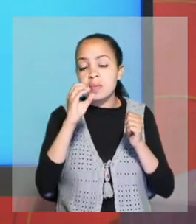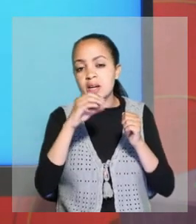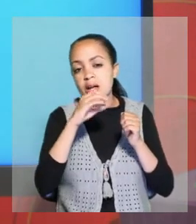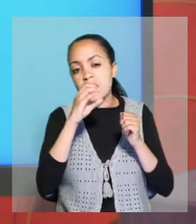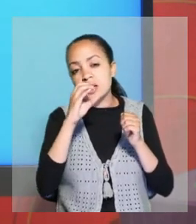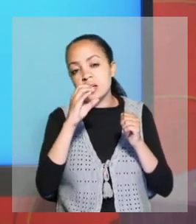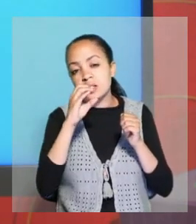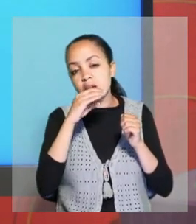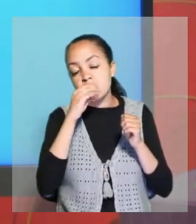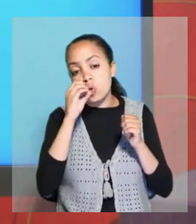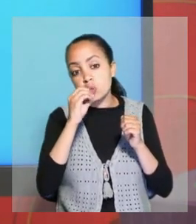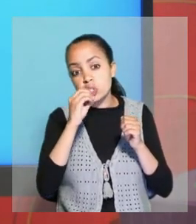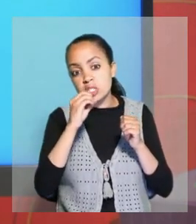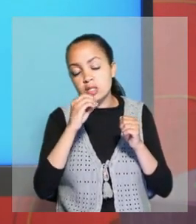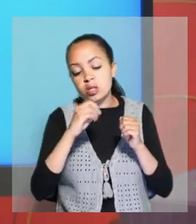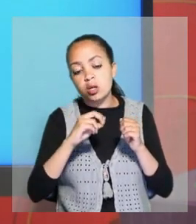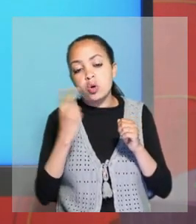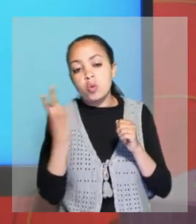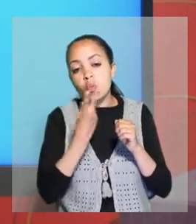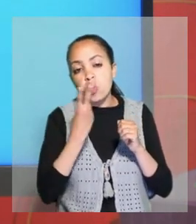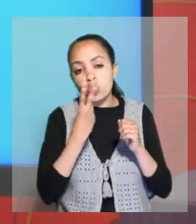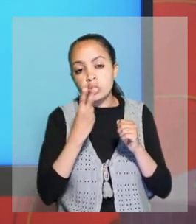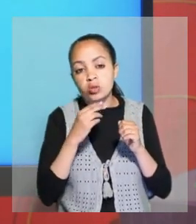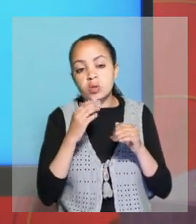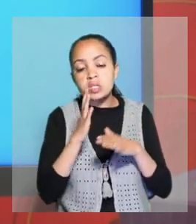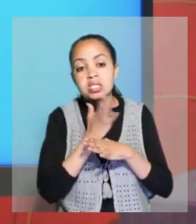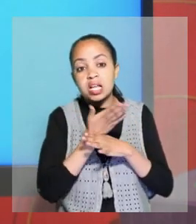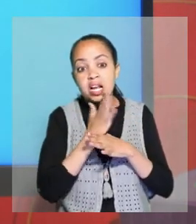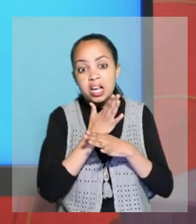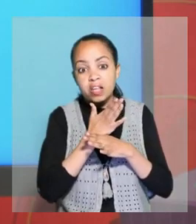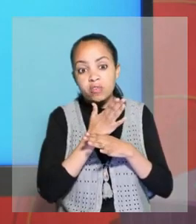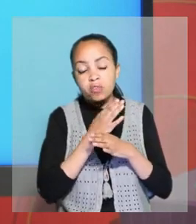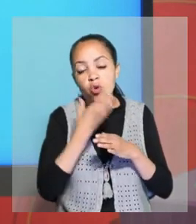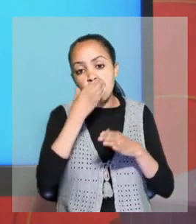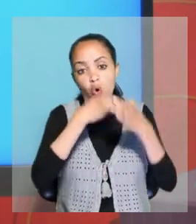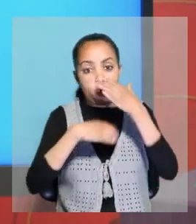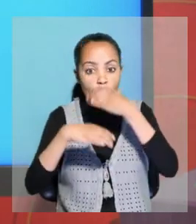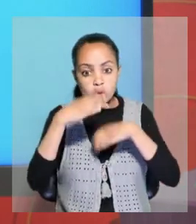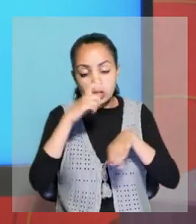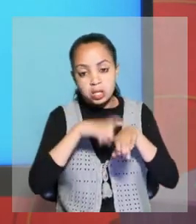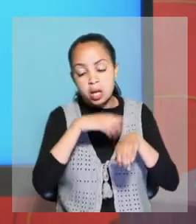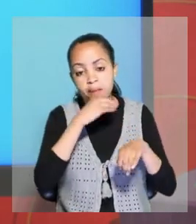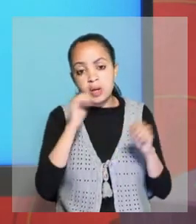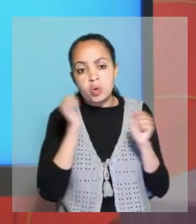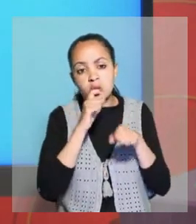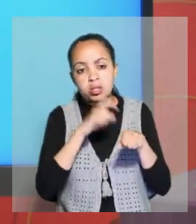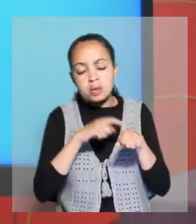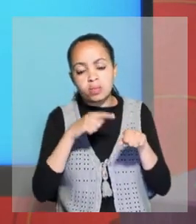oxygen respectively, when the condition in the leaf become hot.